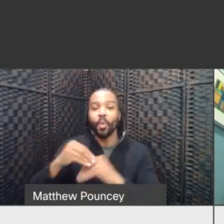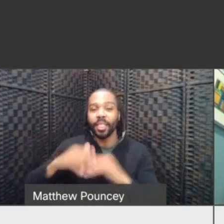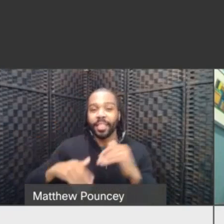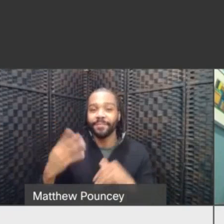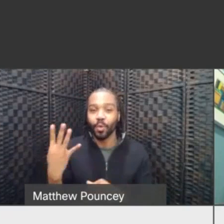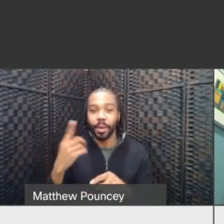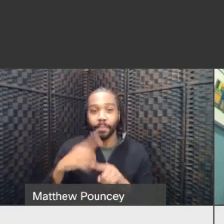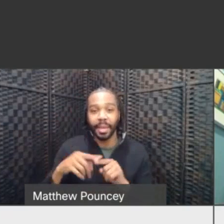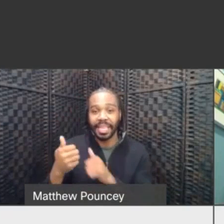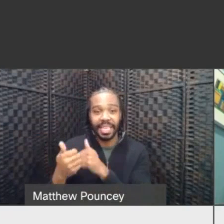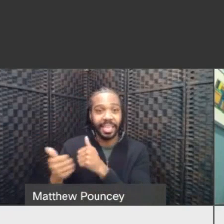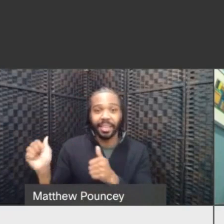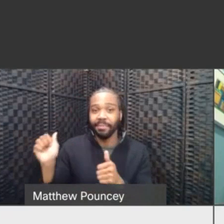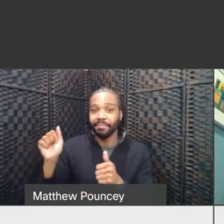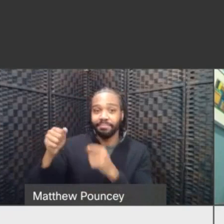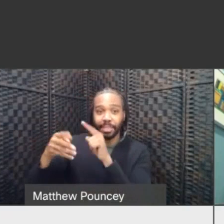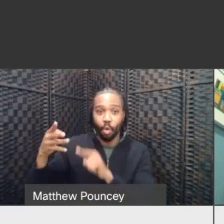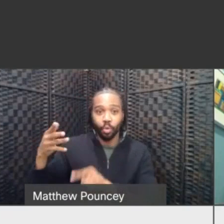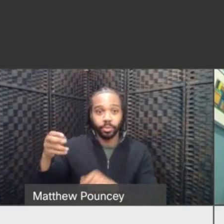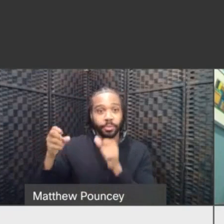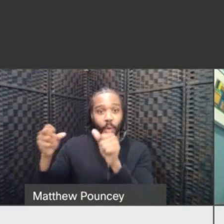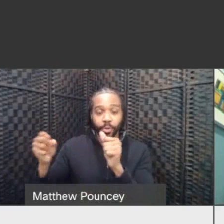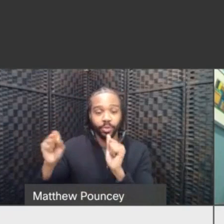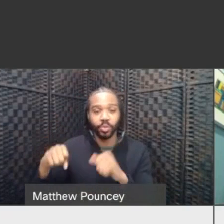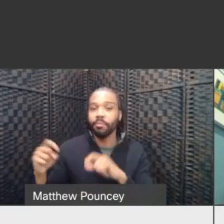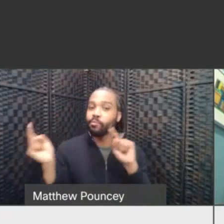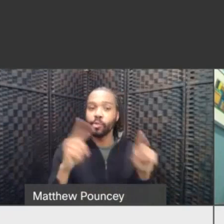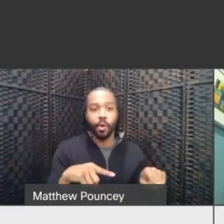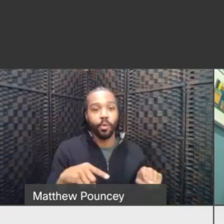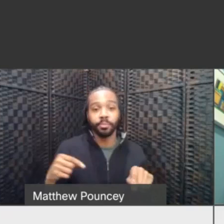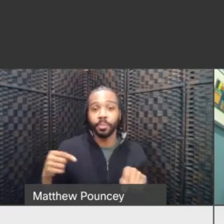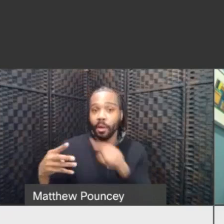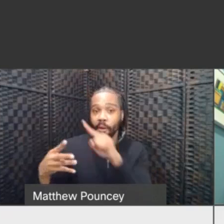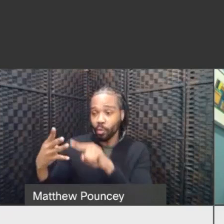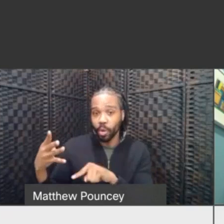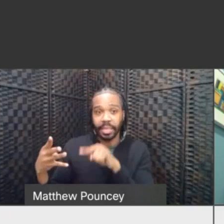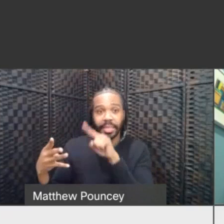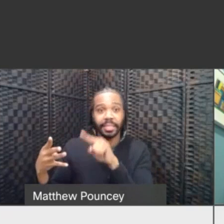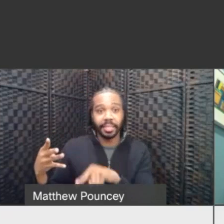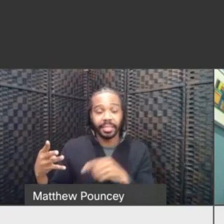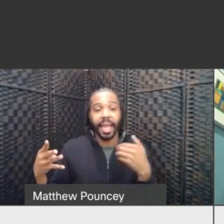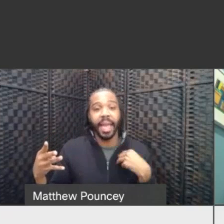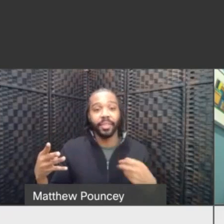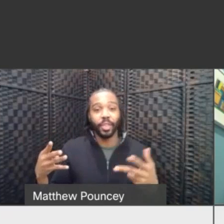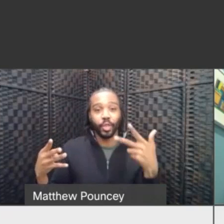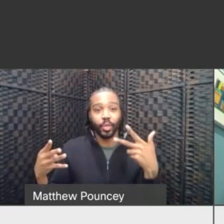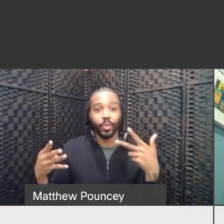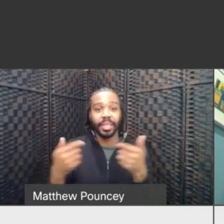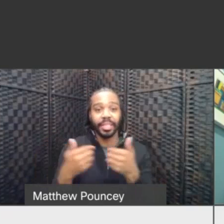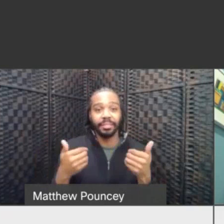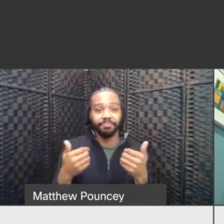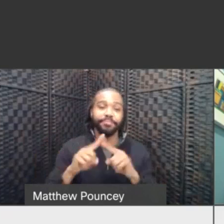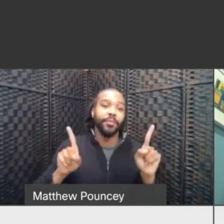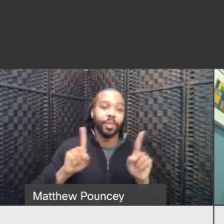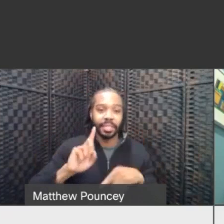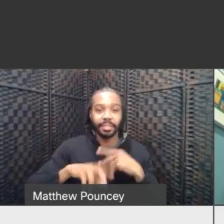they actually have all 4 sites listed today, have all 3 different vaccines